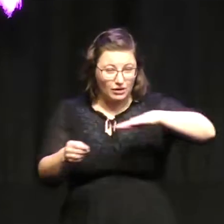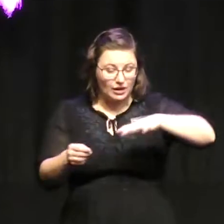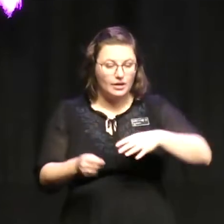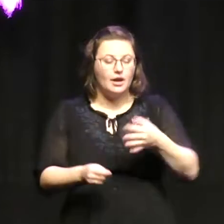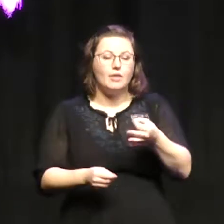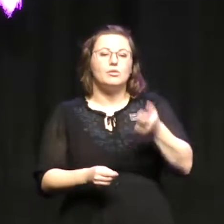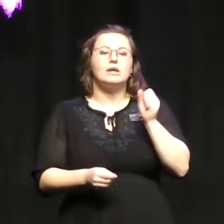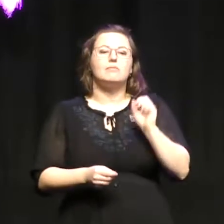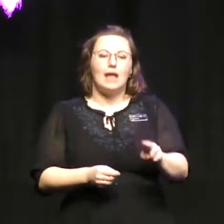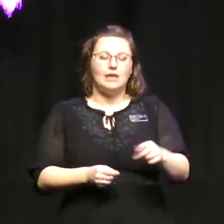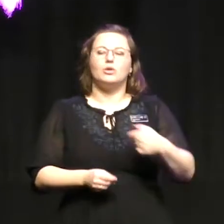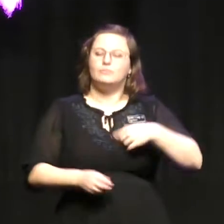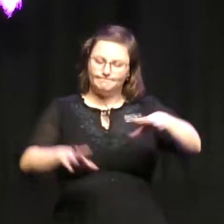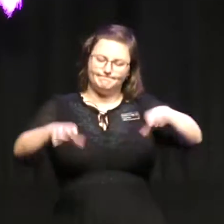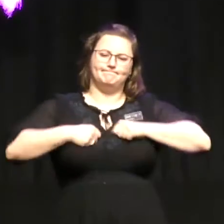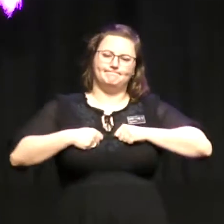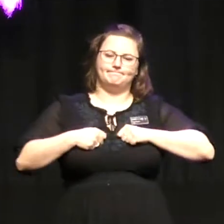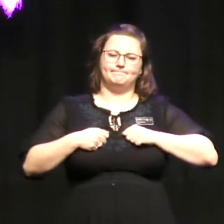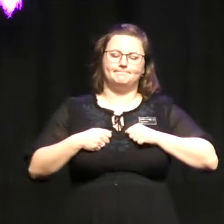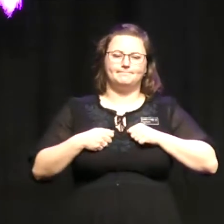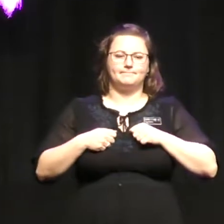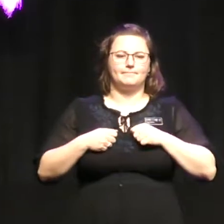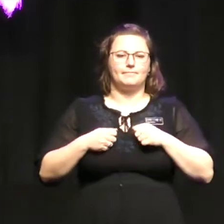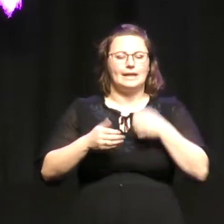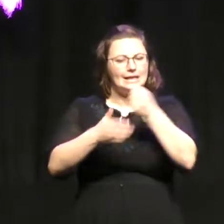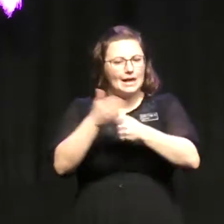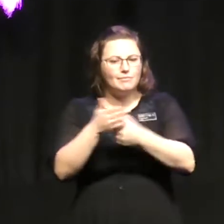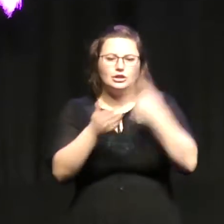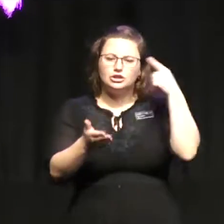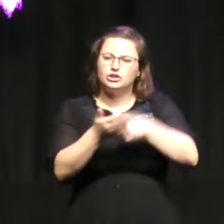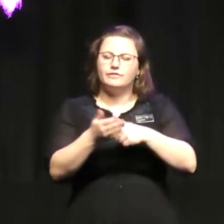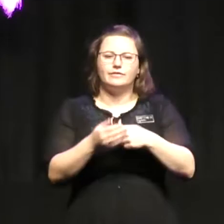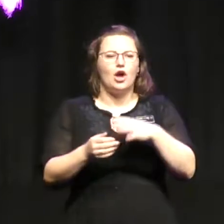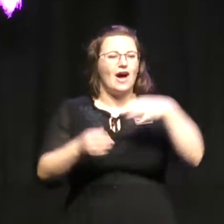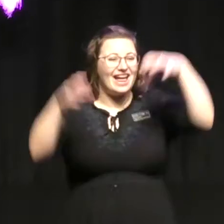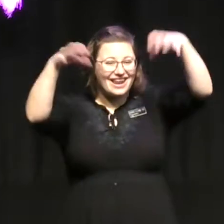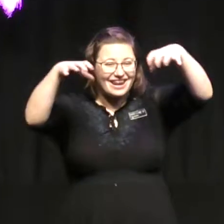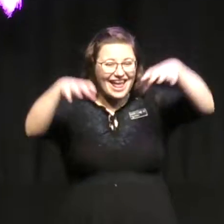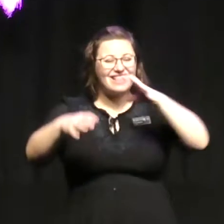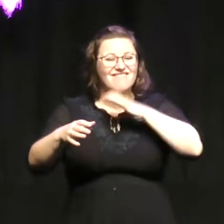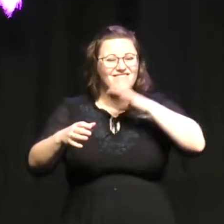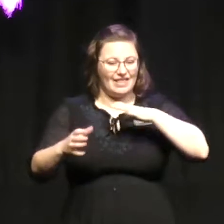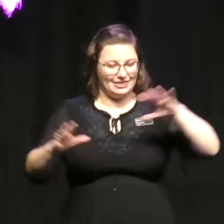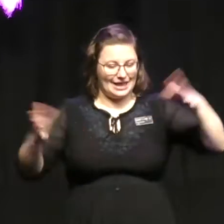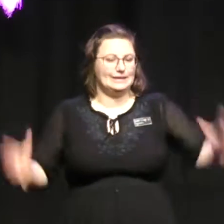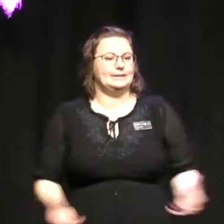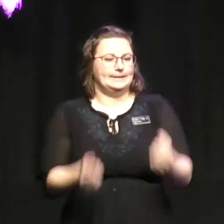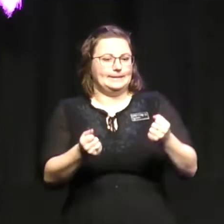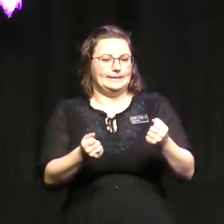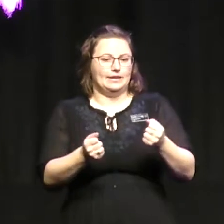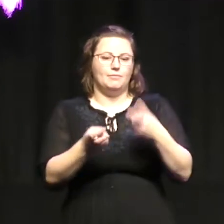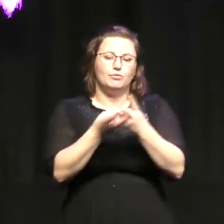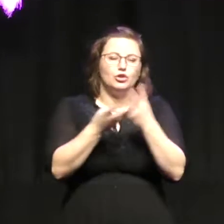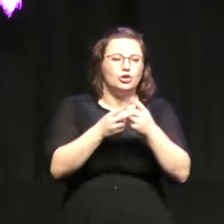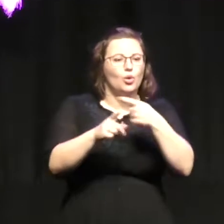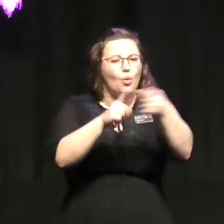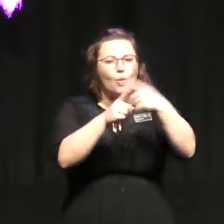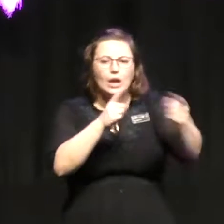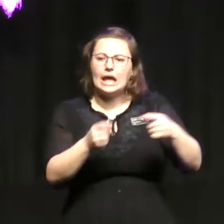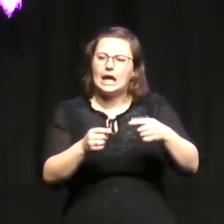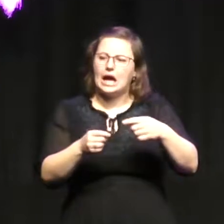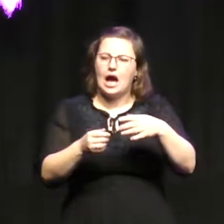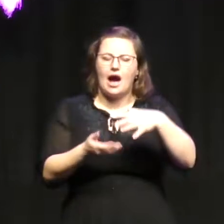took on the challenge of building rainwater harvesting structures like village ponds, roof rainwater